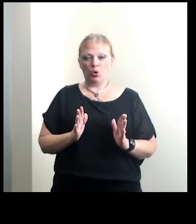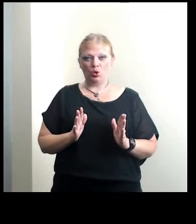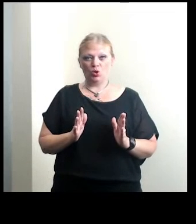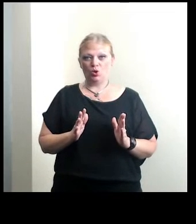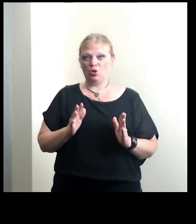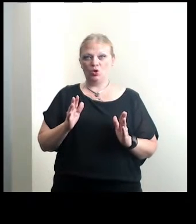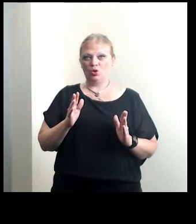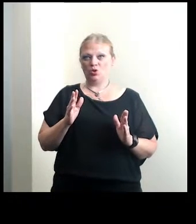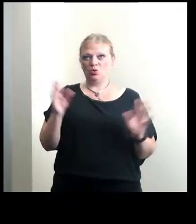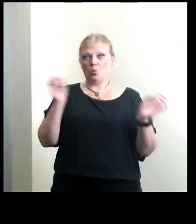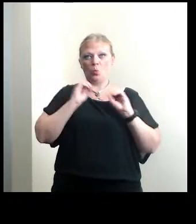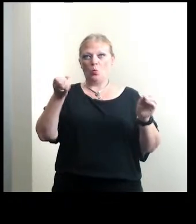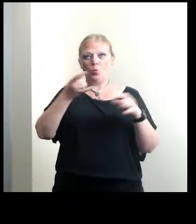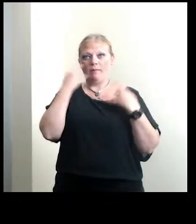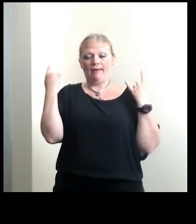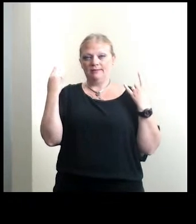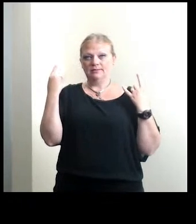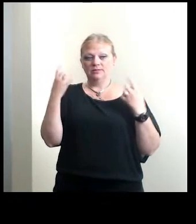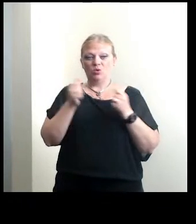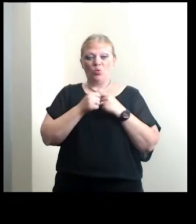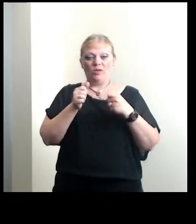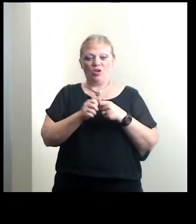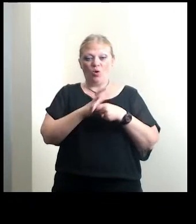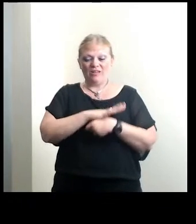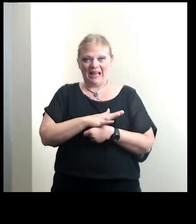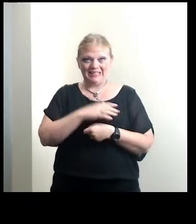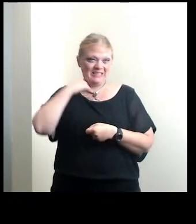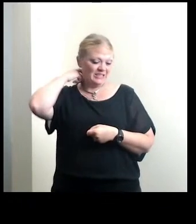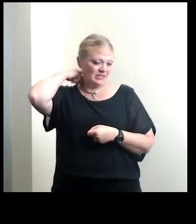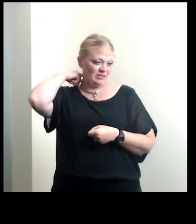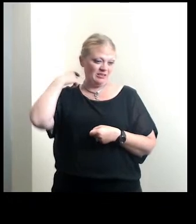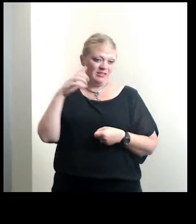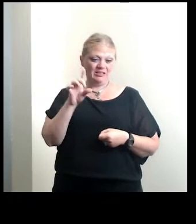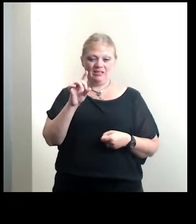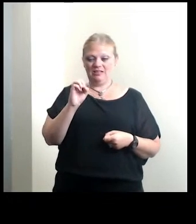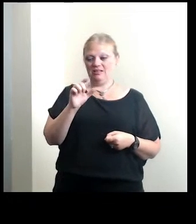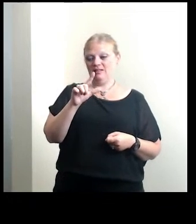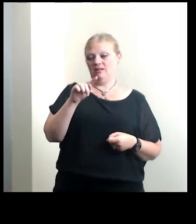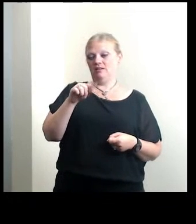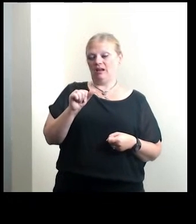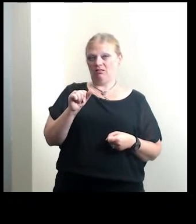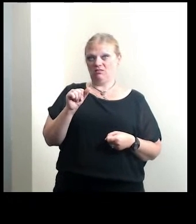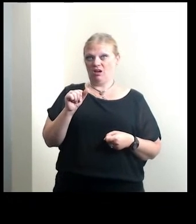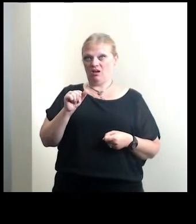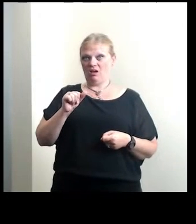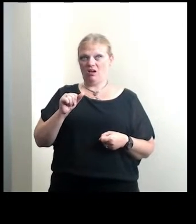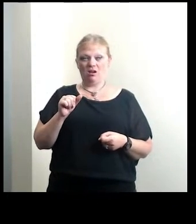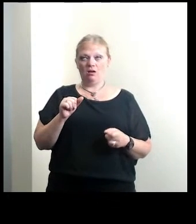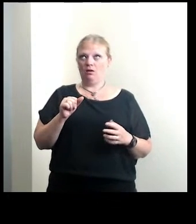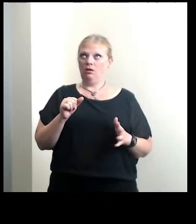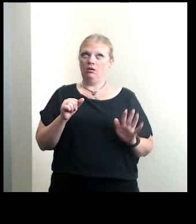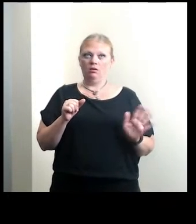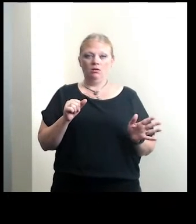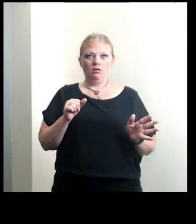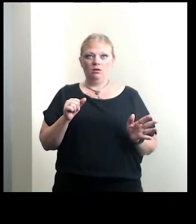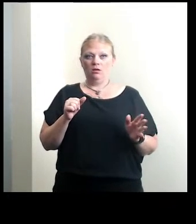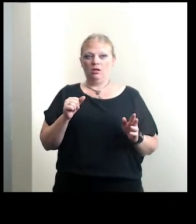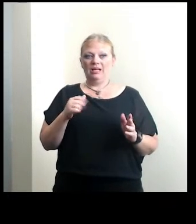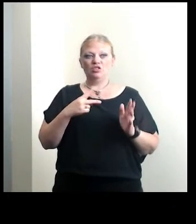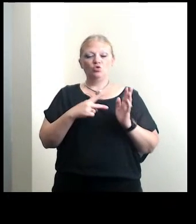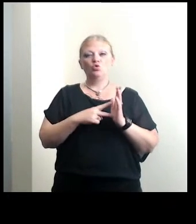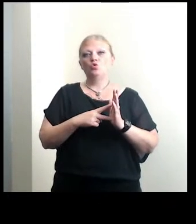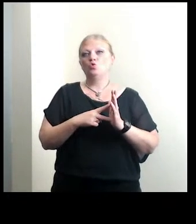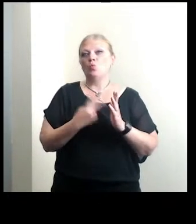not masking. Now with the COVID-19 Delta variant, that is so high. It's more than twice